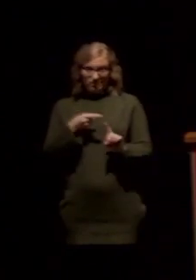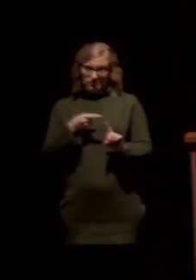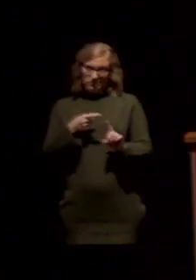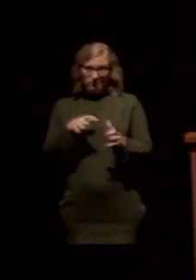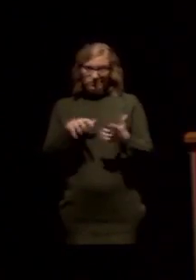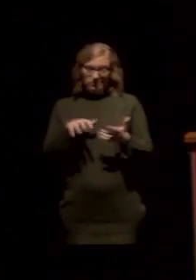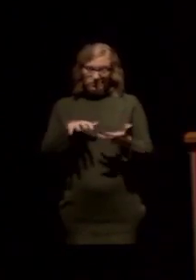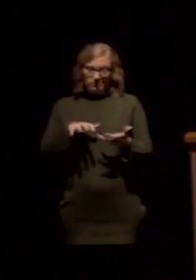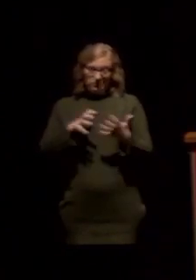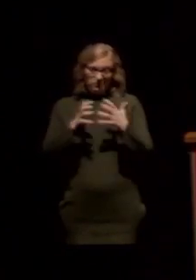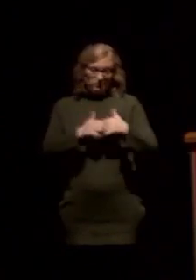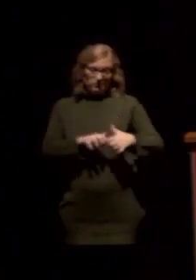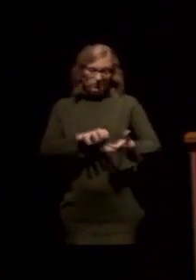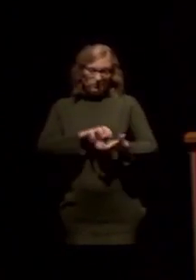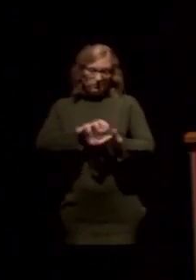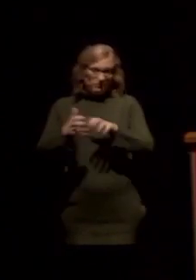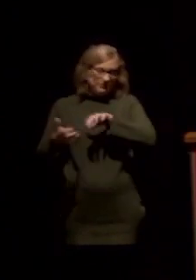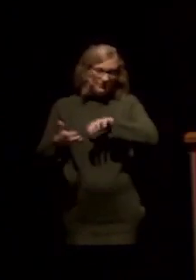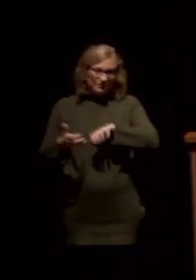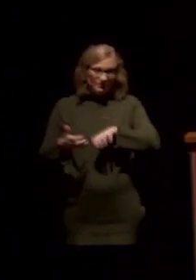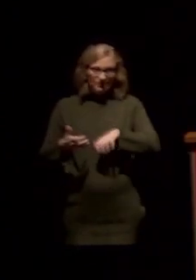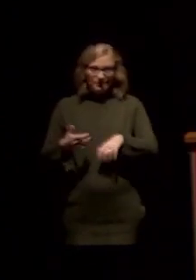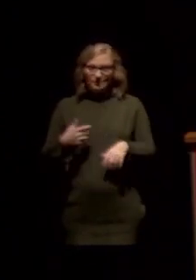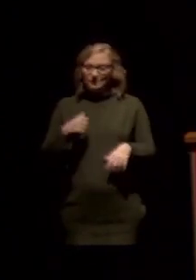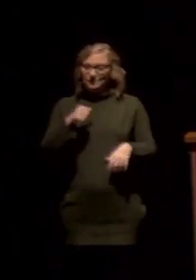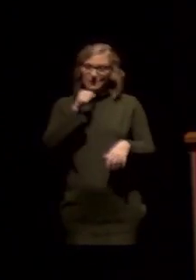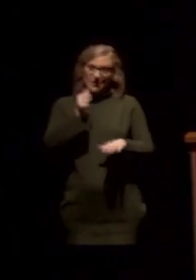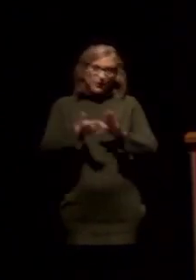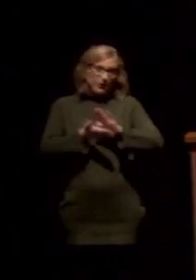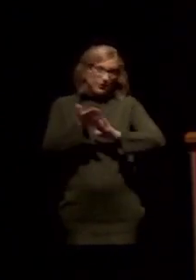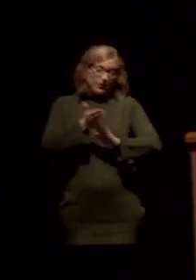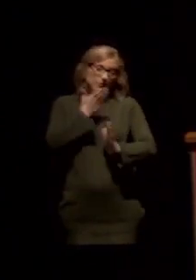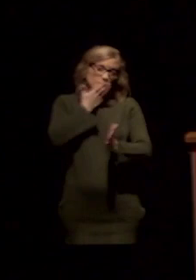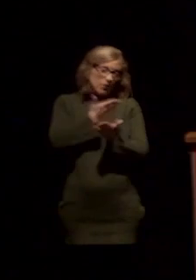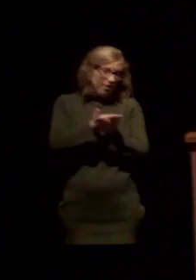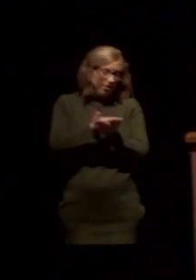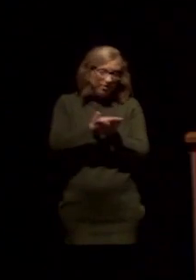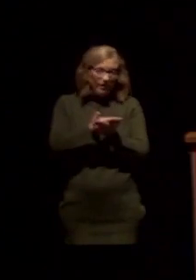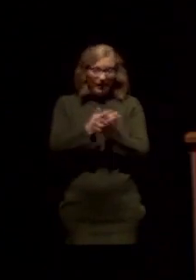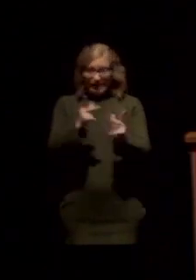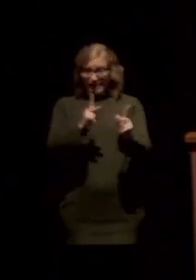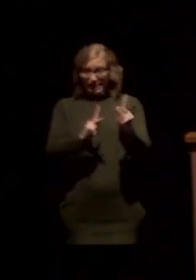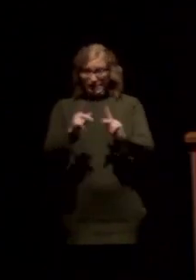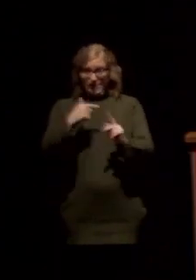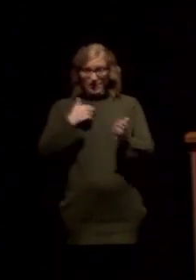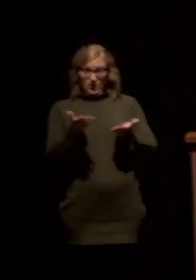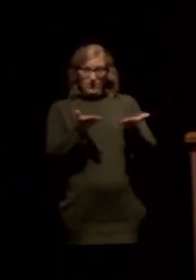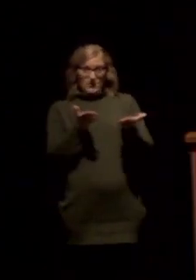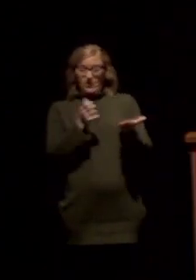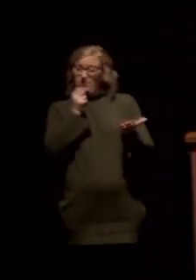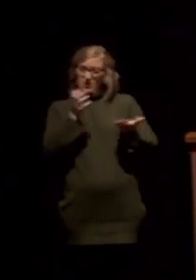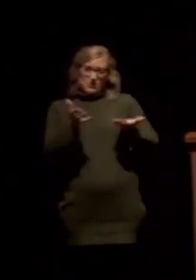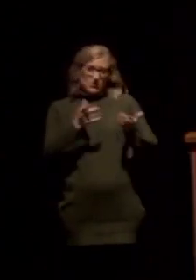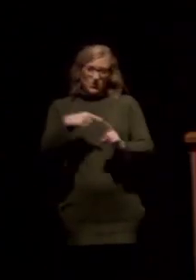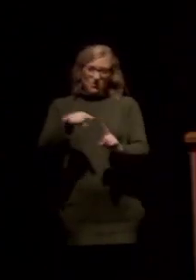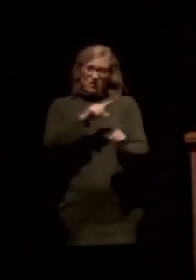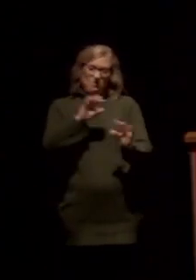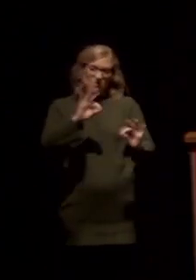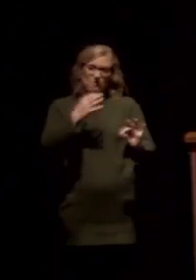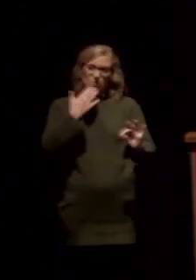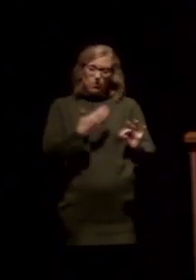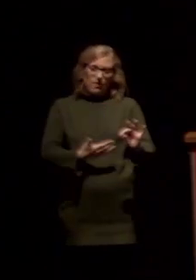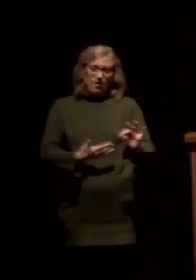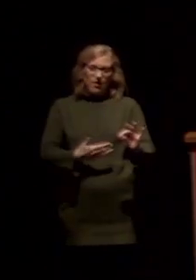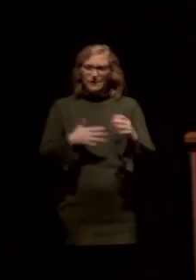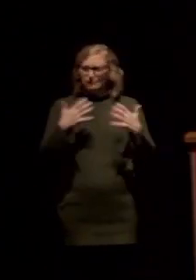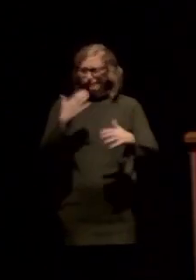broken. We don't do it well. The populations that we do serve, we don't serve them well. And it's